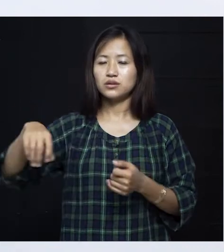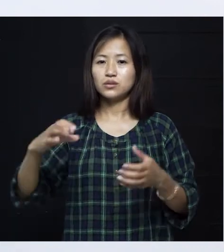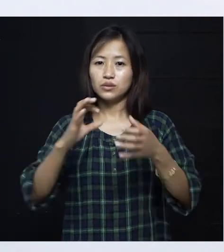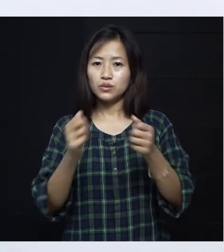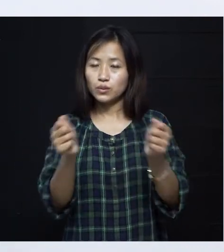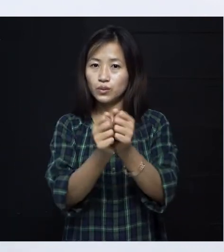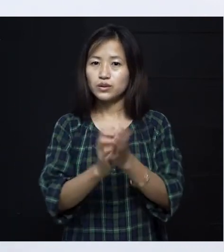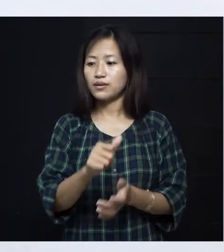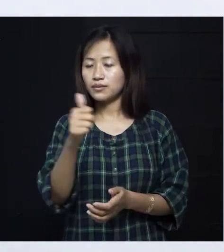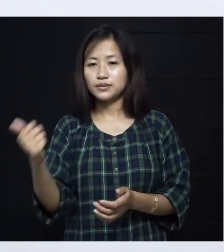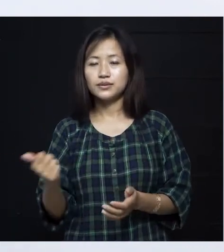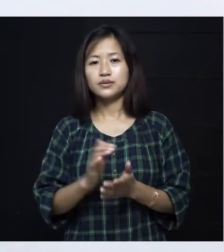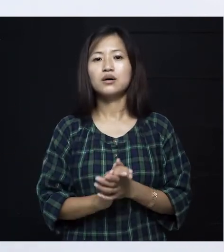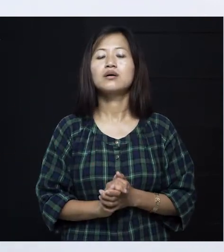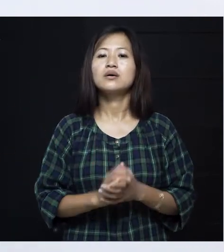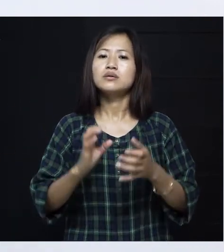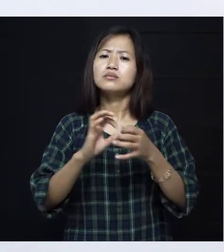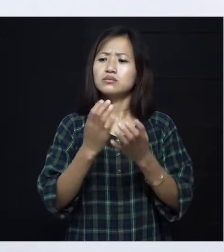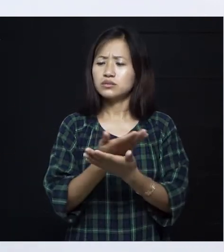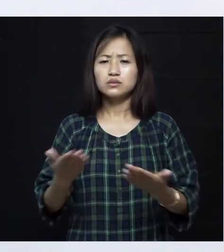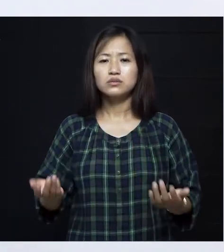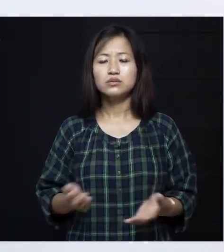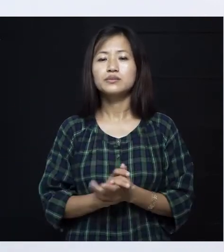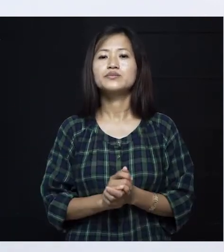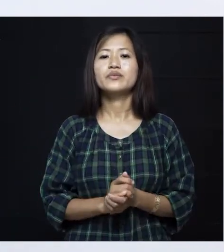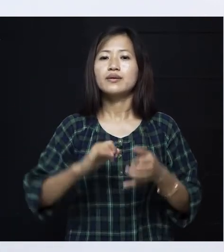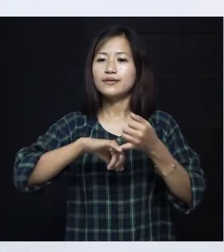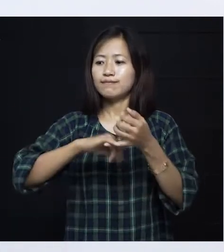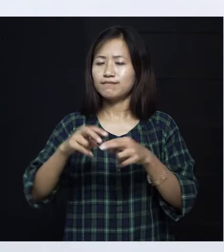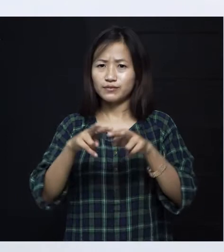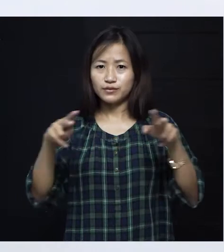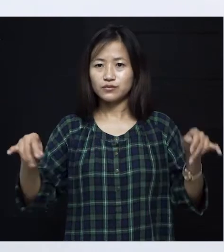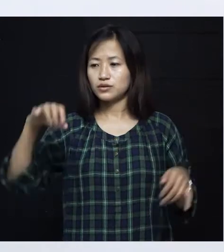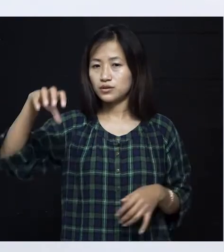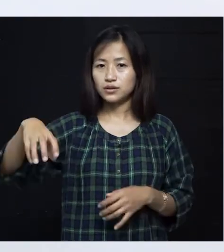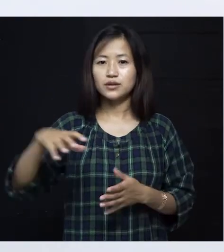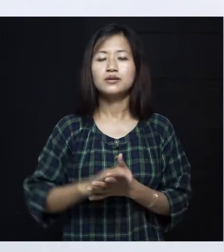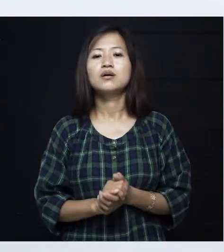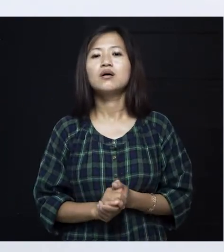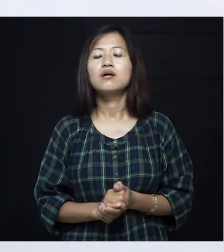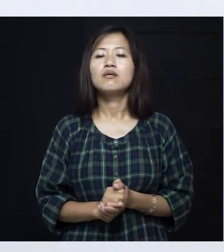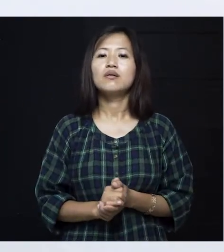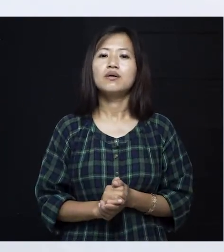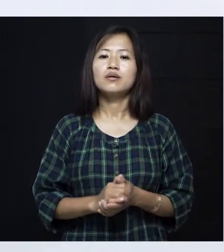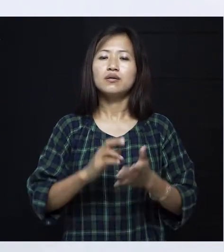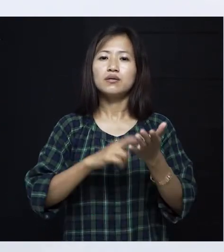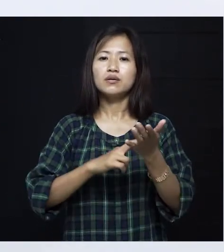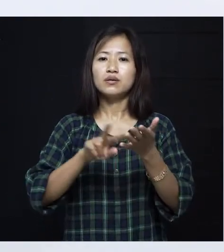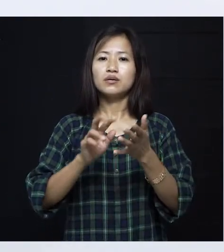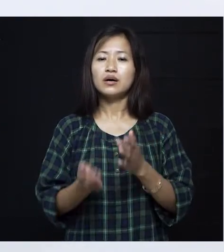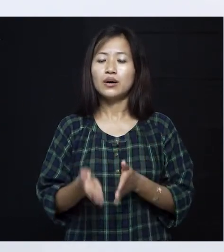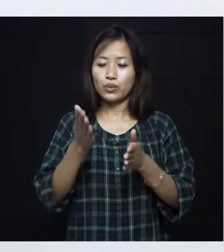another. Okay, those roads which are connecting the state, the different states, they are called as the